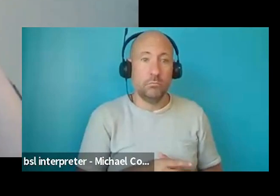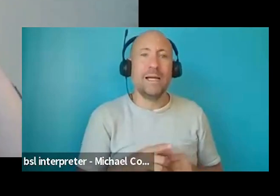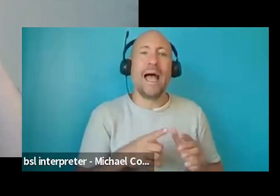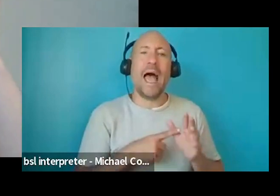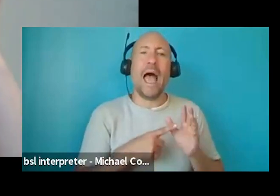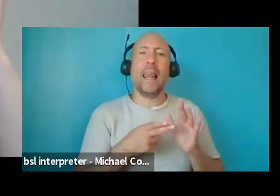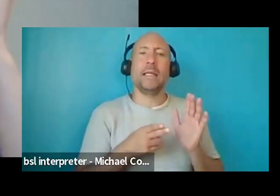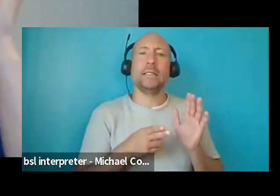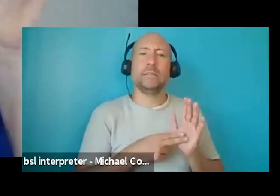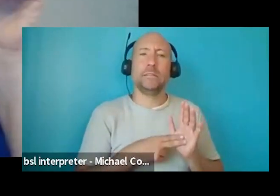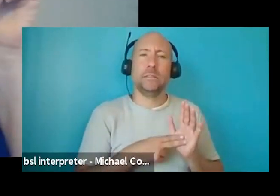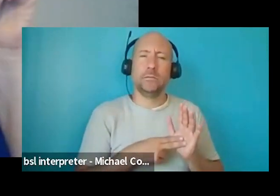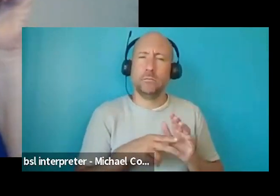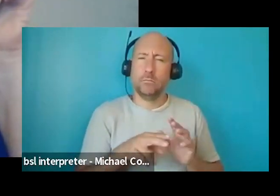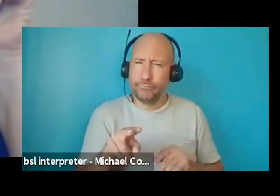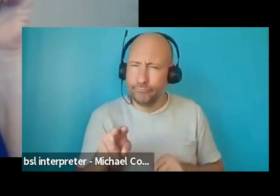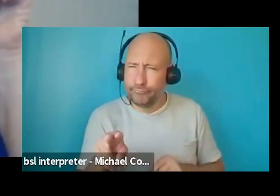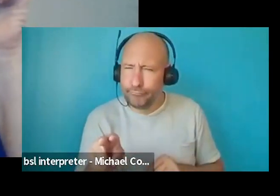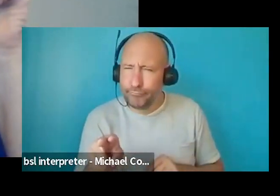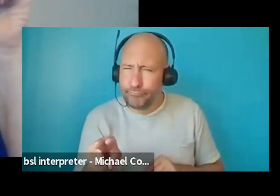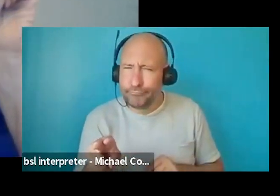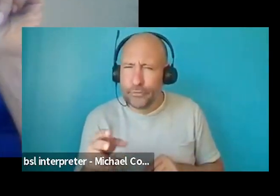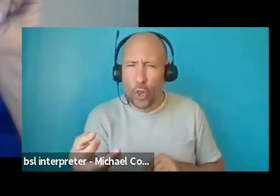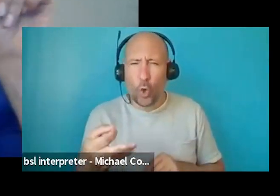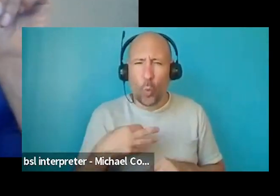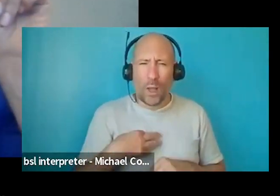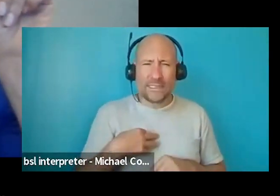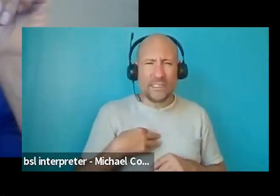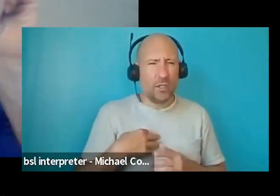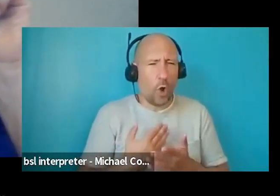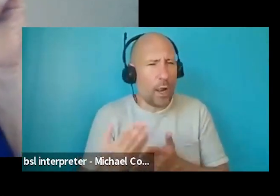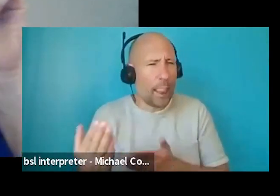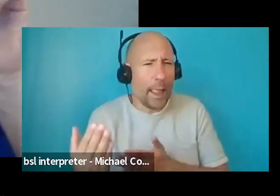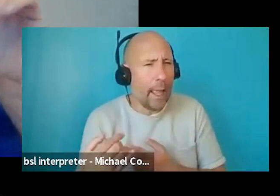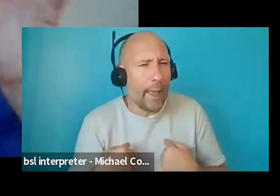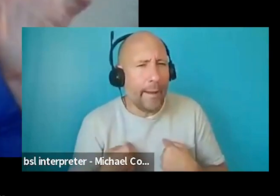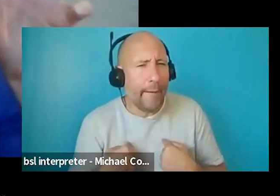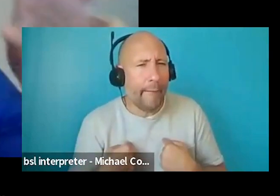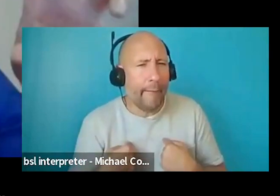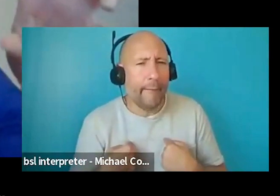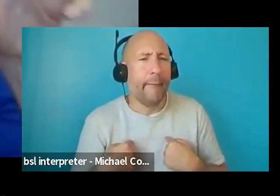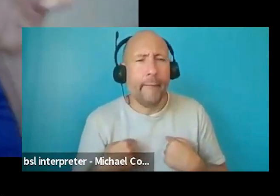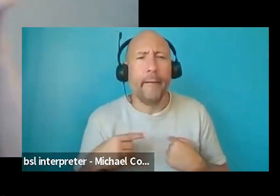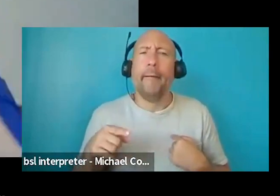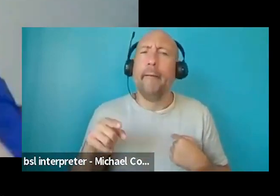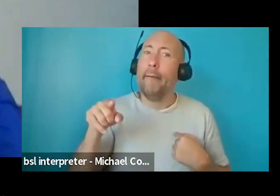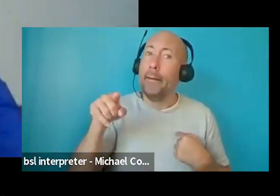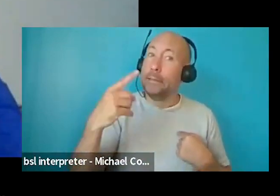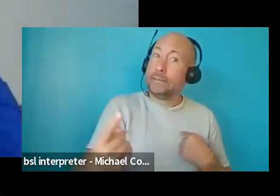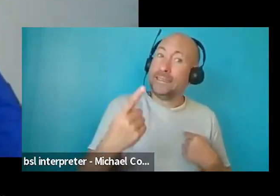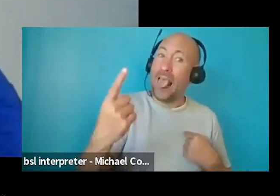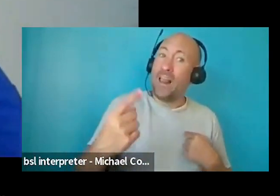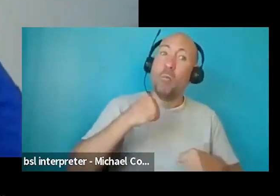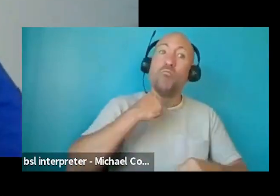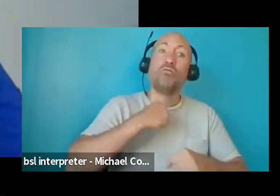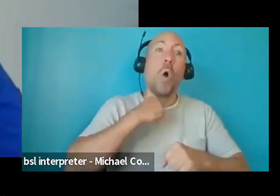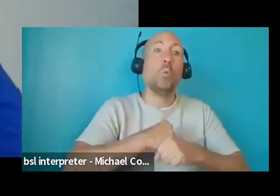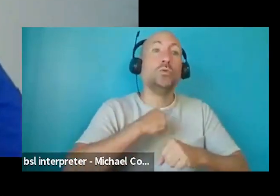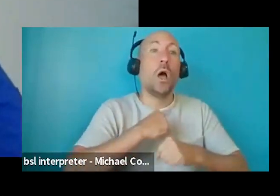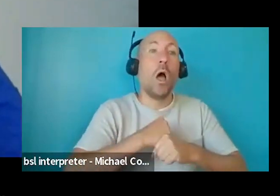Yes, it's not 100% clear, but I would agree. If as a promoter he's